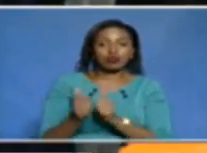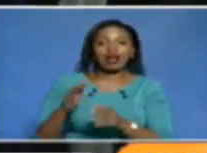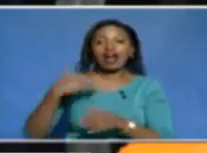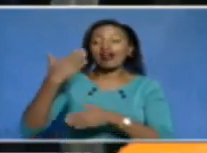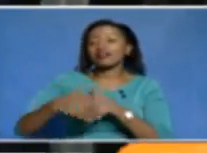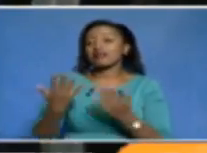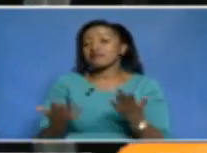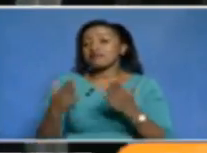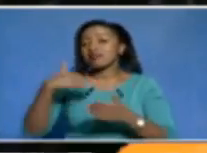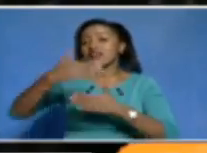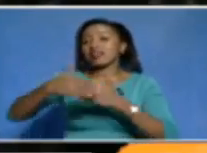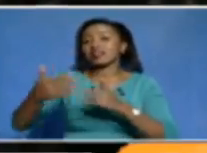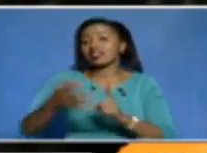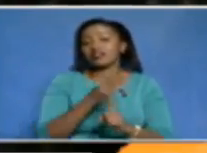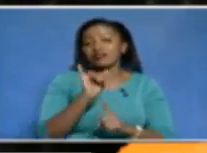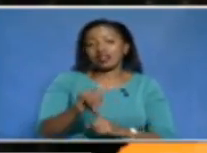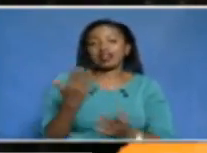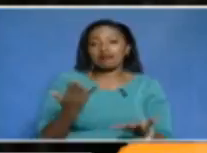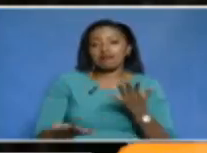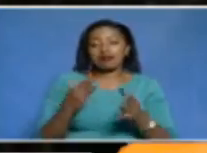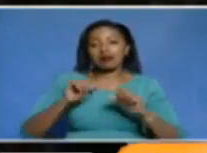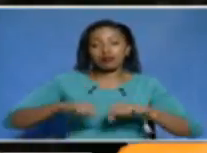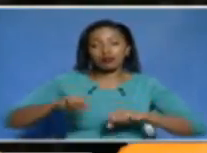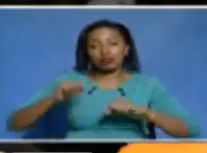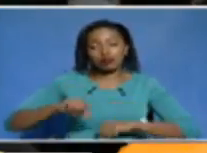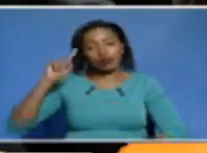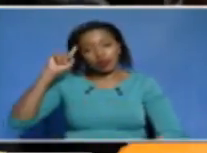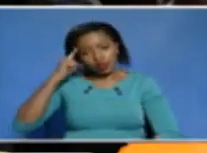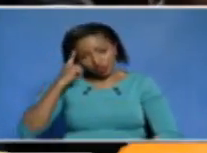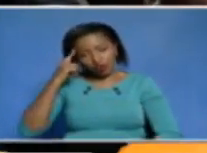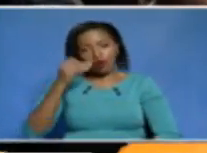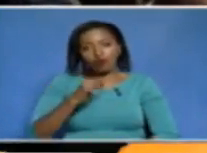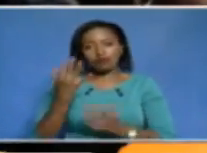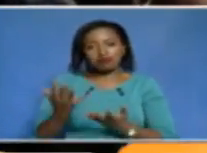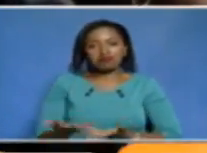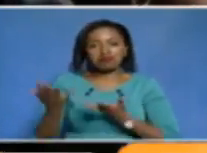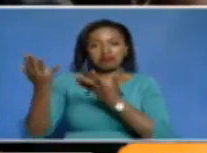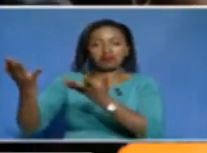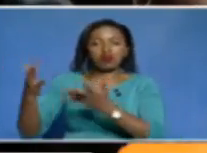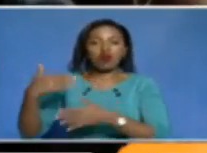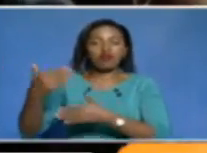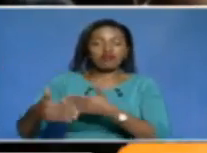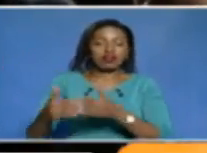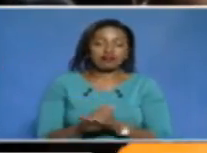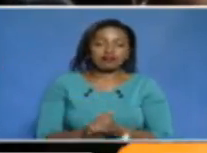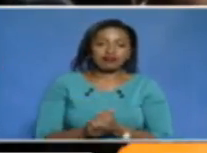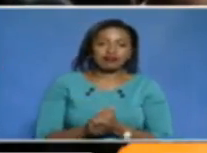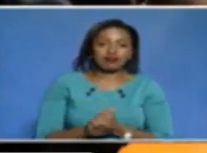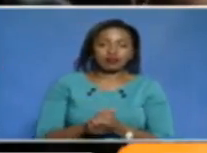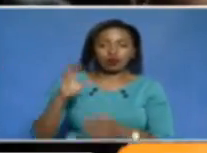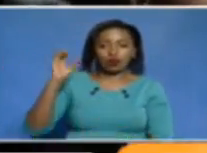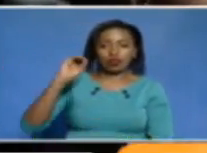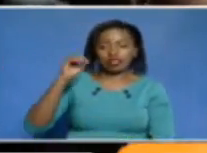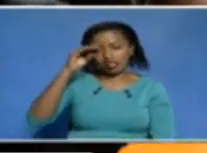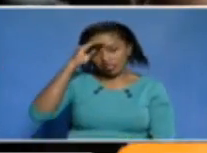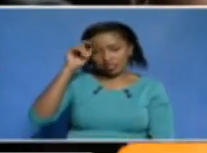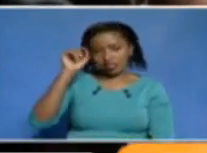maybe, just maybe, he can think of easing the foot off the gas pedal. Michael Kinyi for Citizen TV in Monaco.